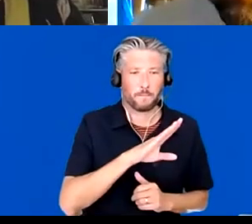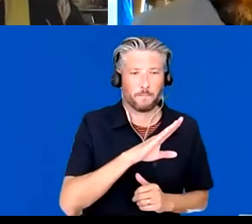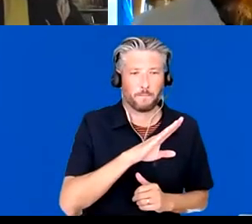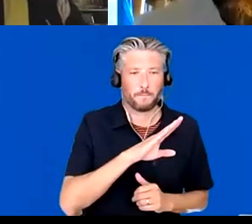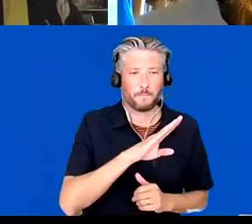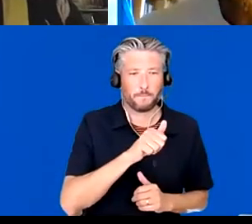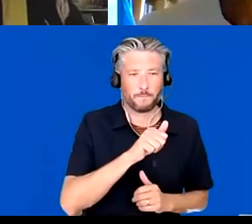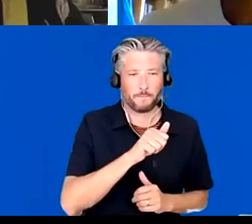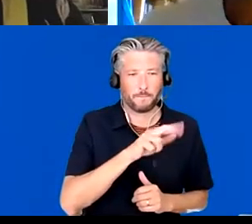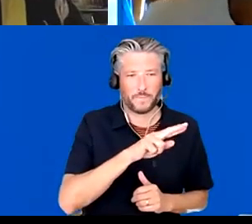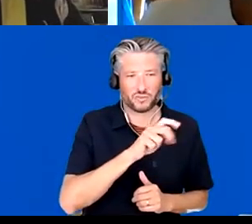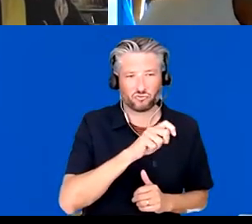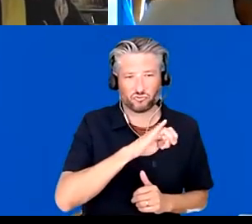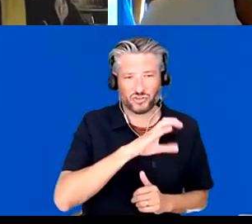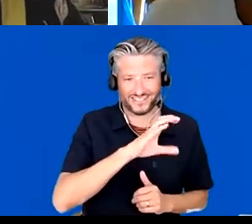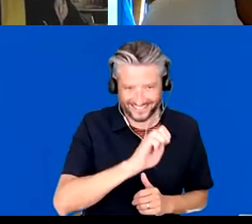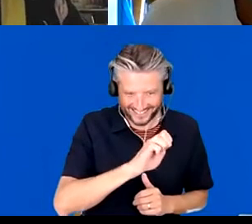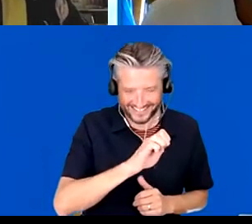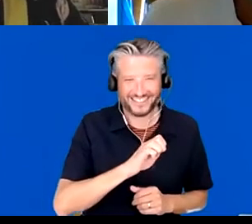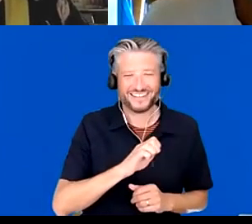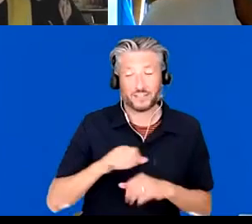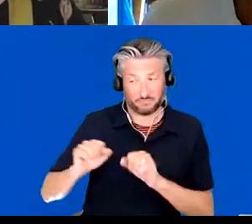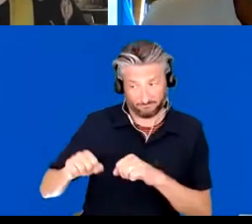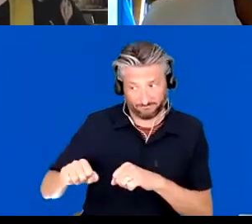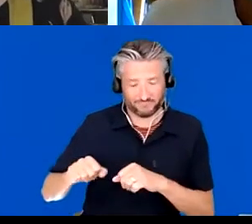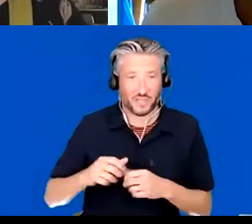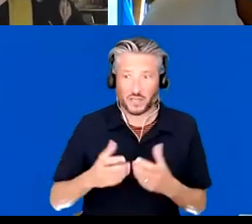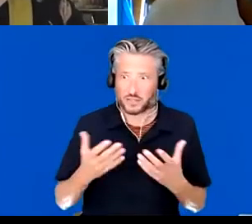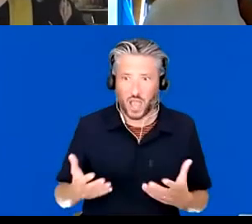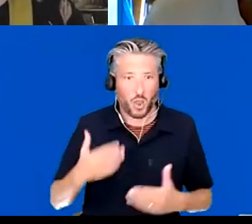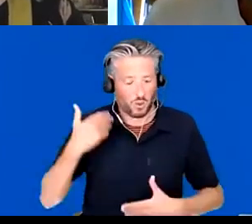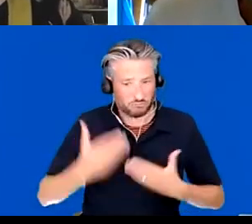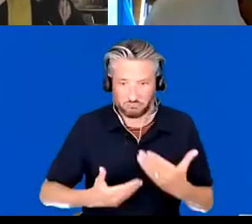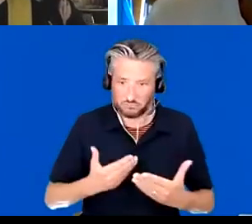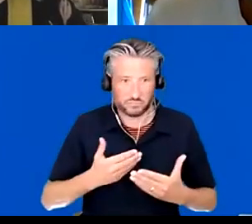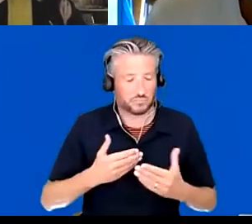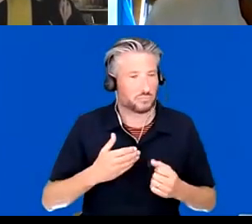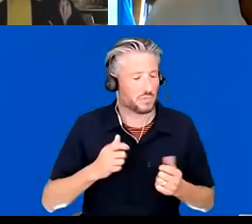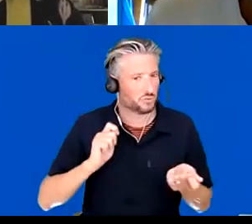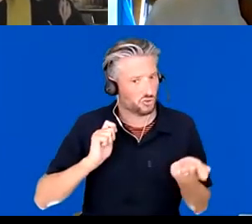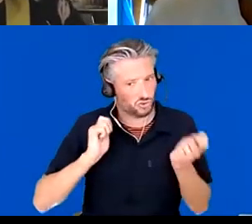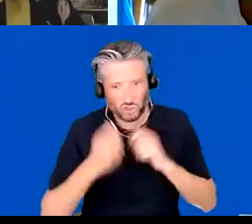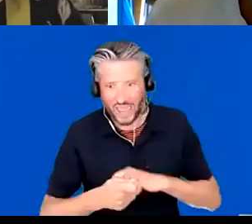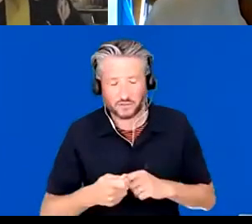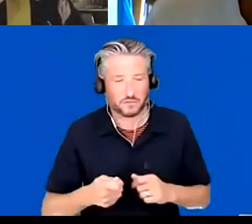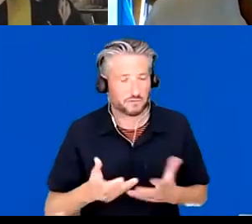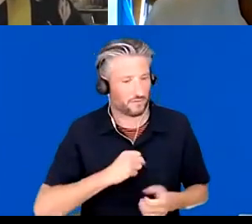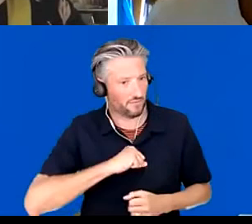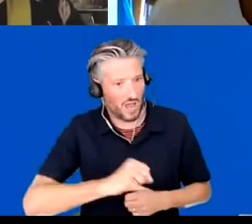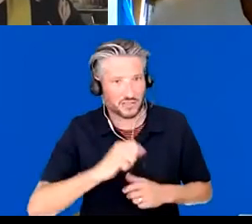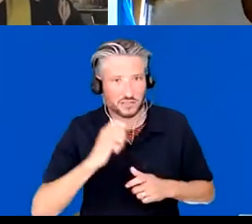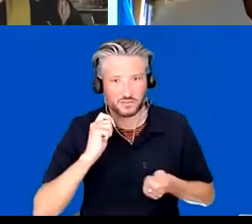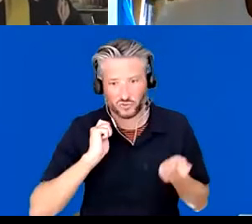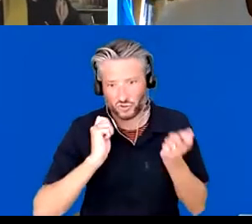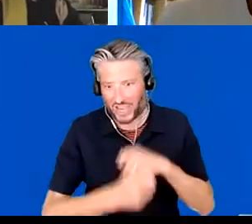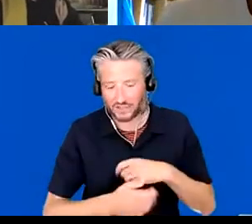with this rapid transformation we are currently experiencing, so when we did the conference, people were used to this kind